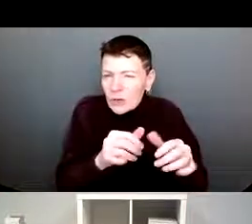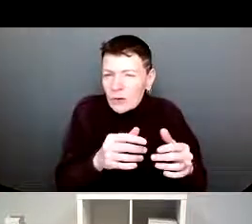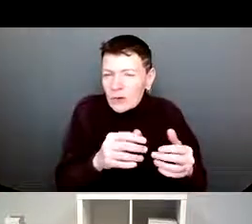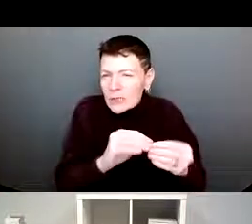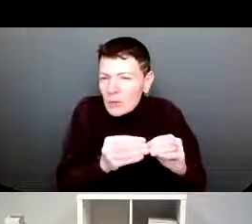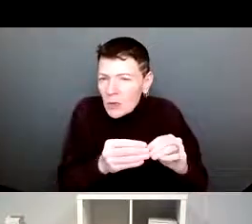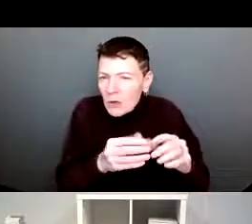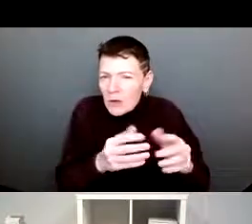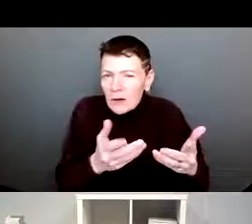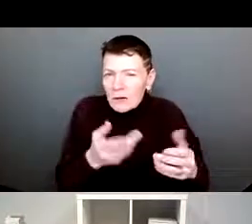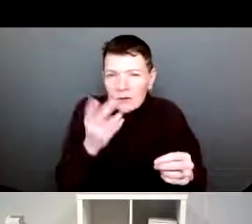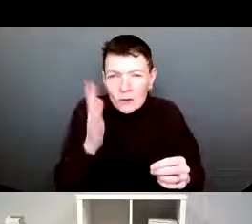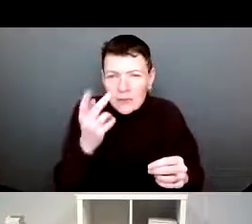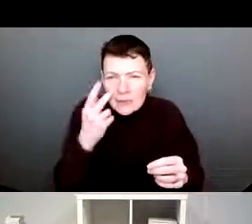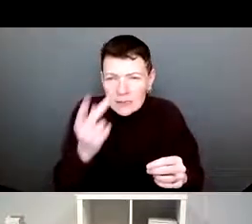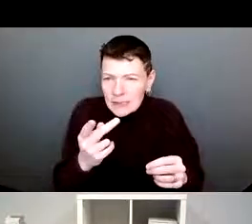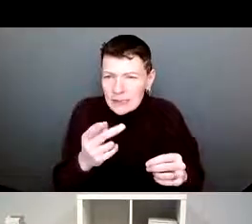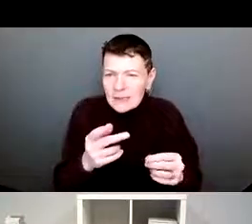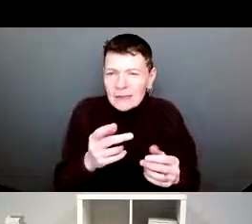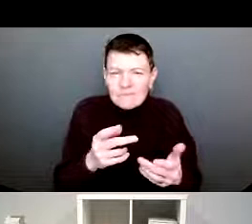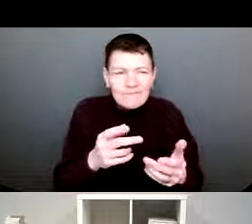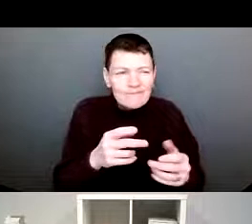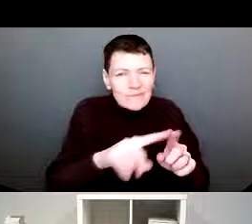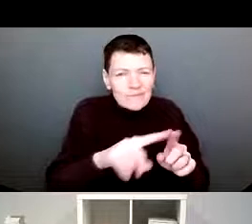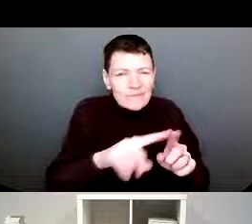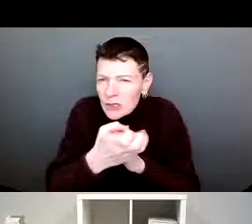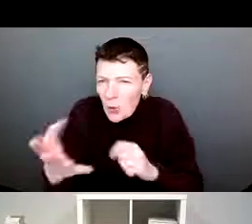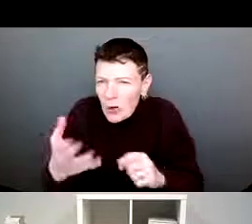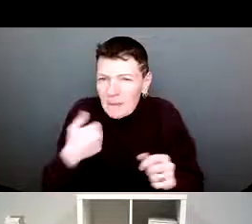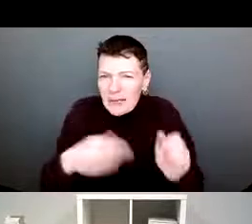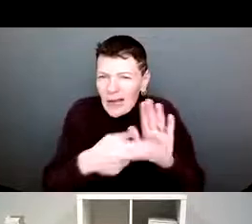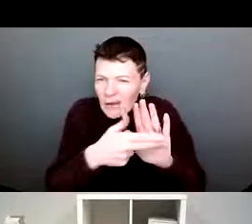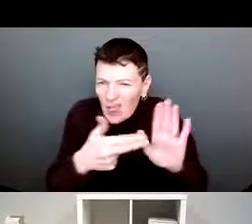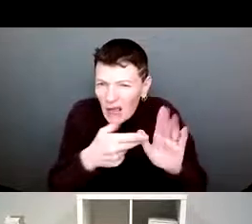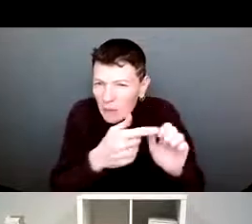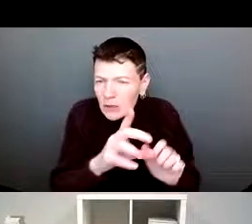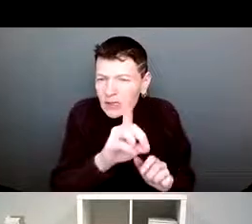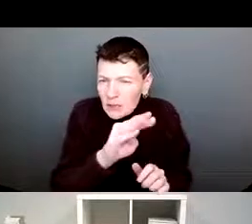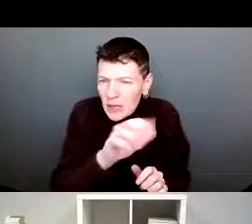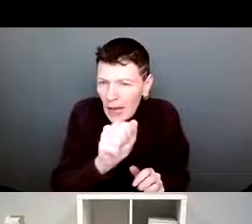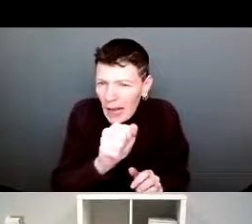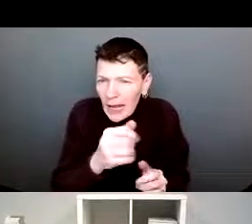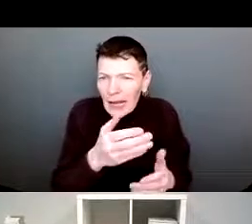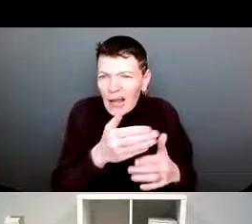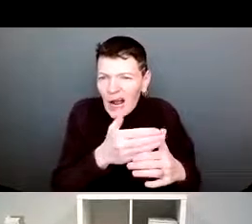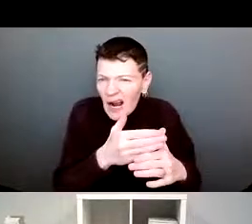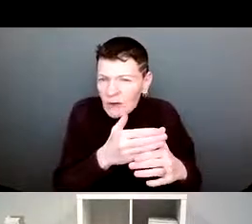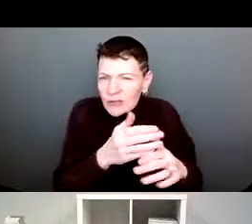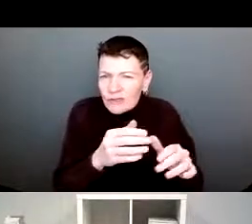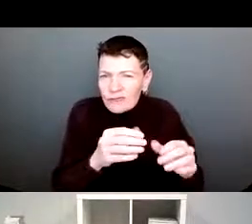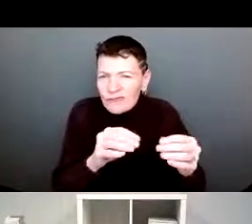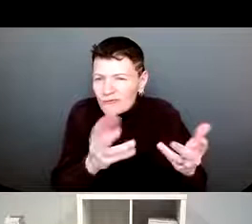on devices like a sound level meter or dosimeter. But dBA is that kind of average weighting that's kind of